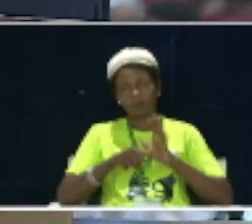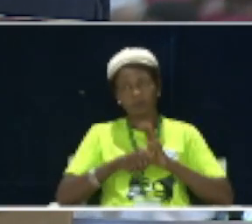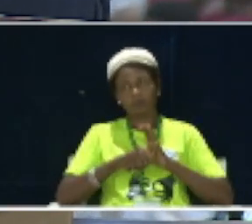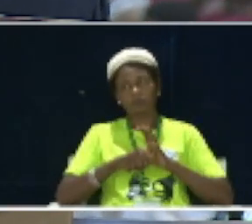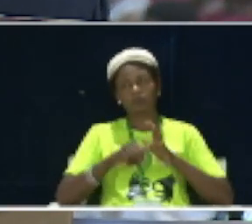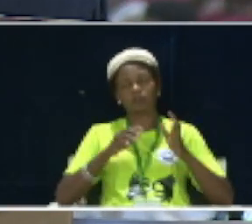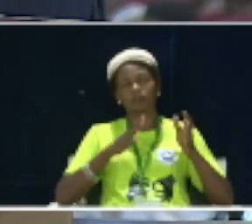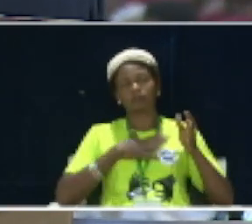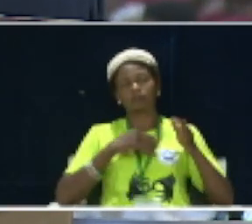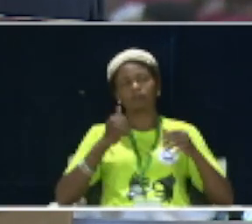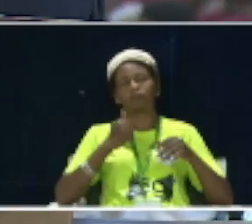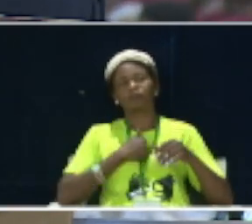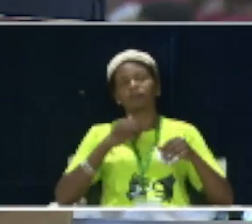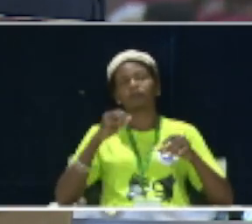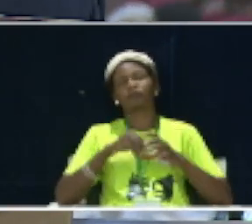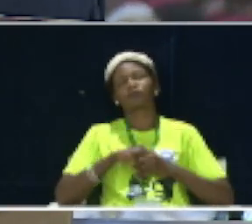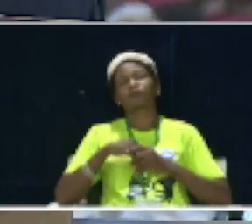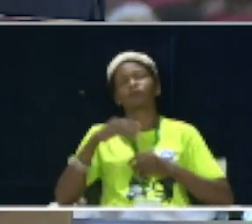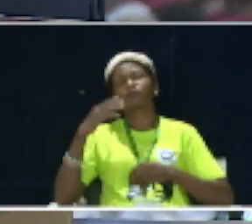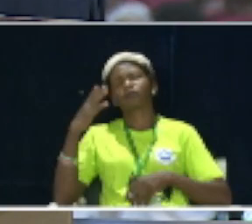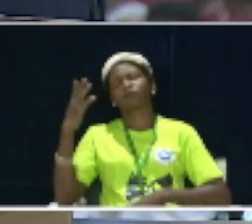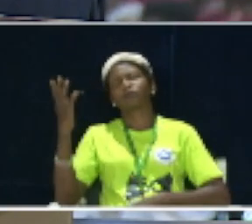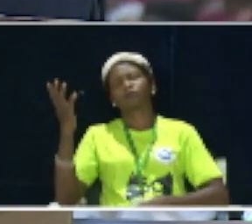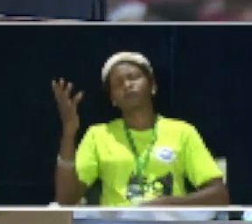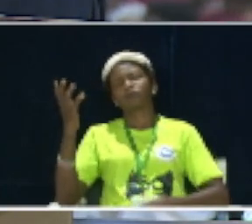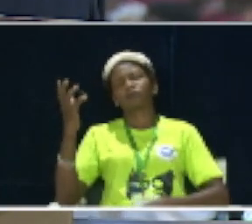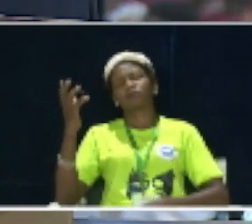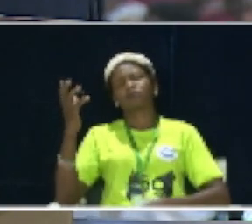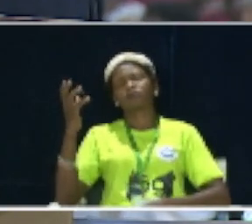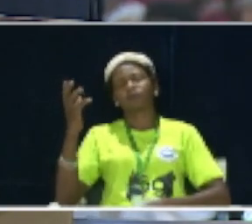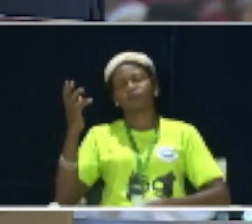Let me hide myself in thee.